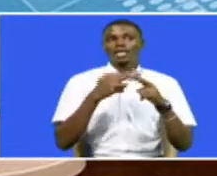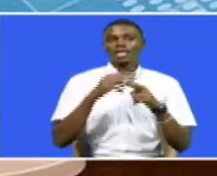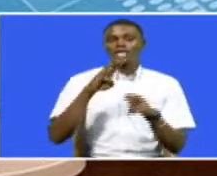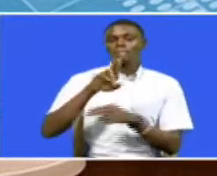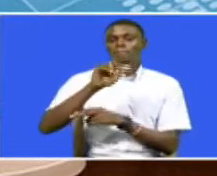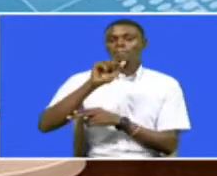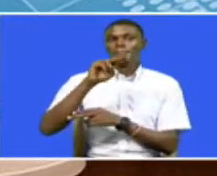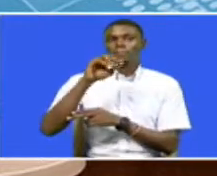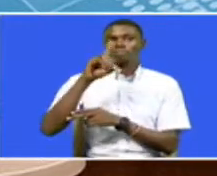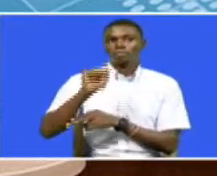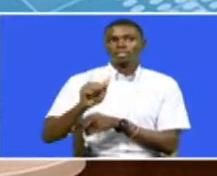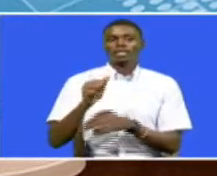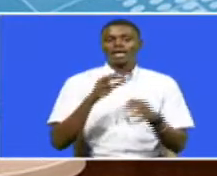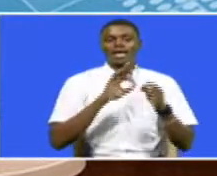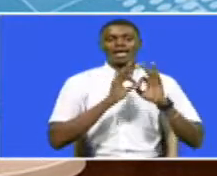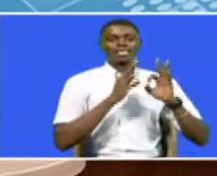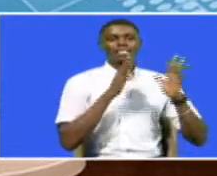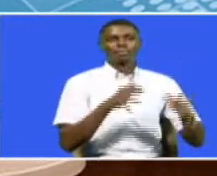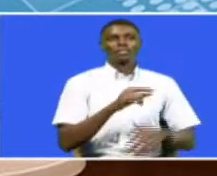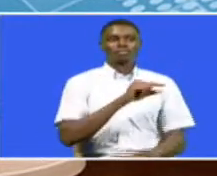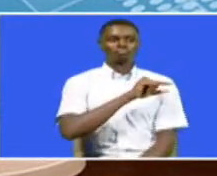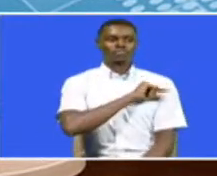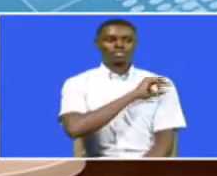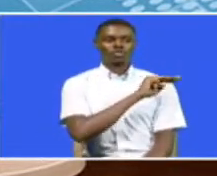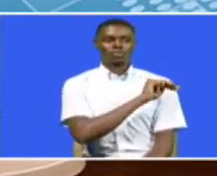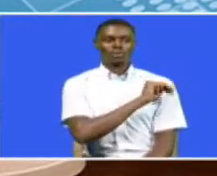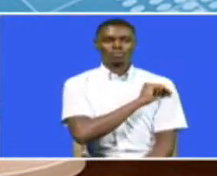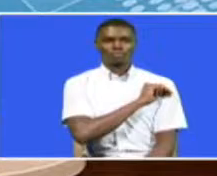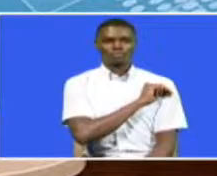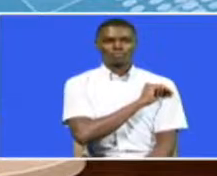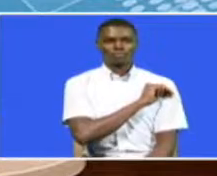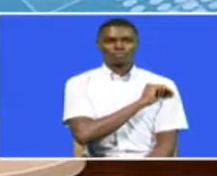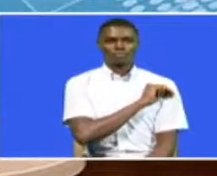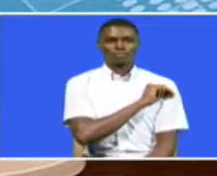Brenda Zedaradido. A sign language interpreter is Gideon Minor.